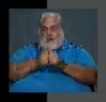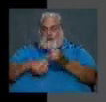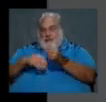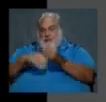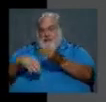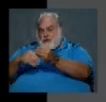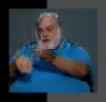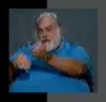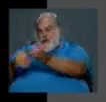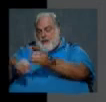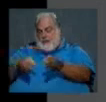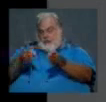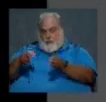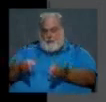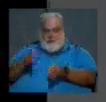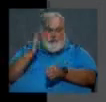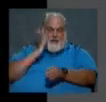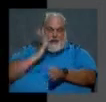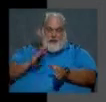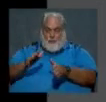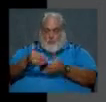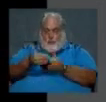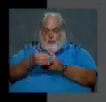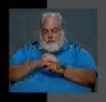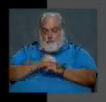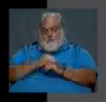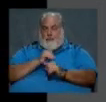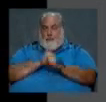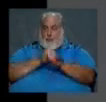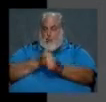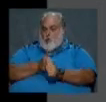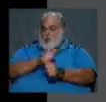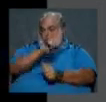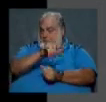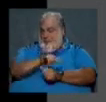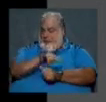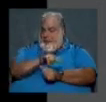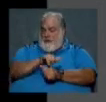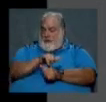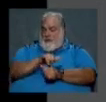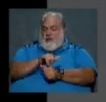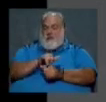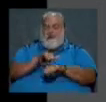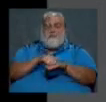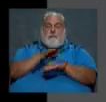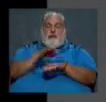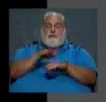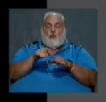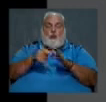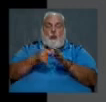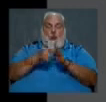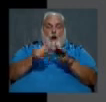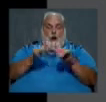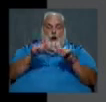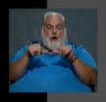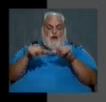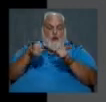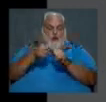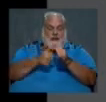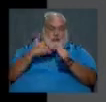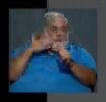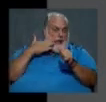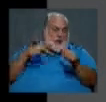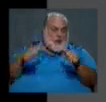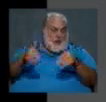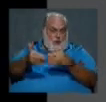additional occupant of a bedroom. According to that section, the following is the minimum required area for each bedroom and